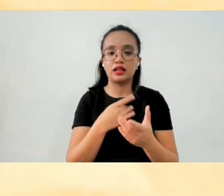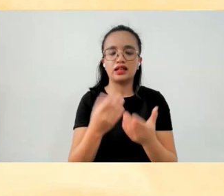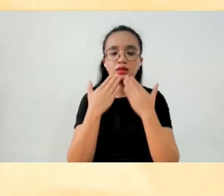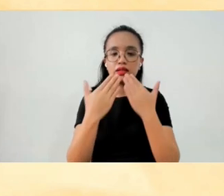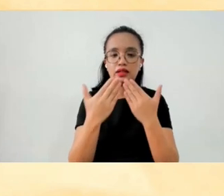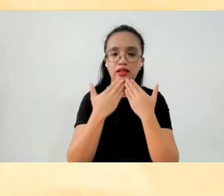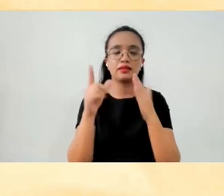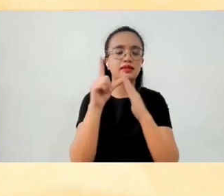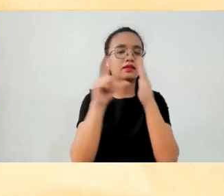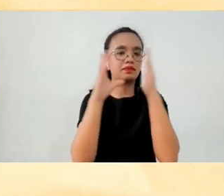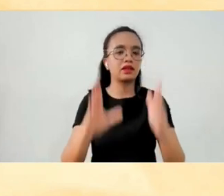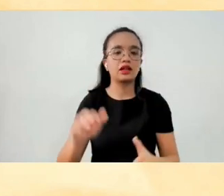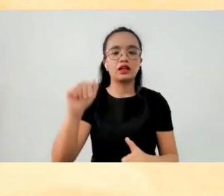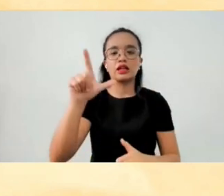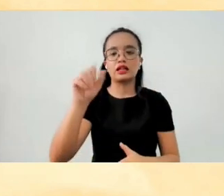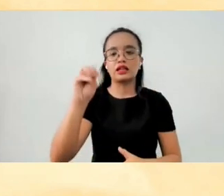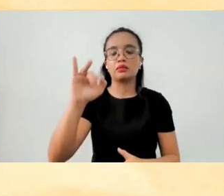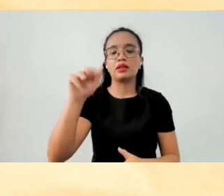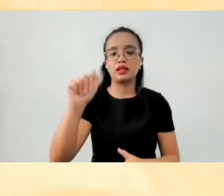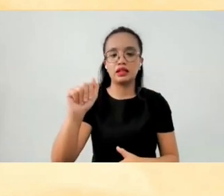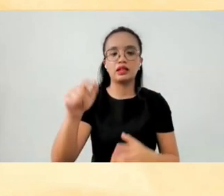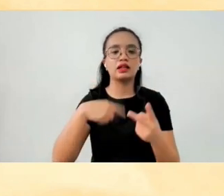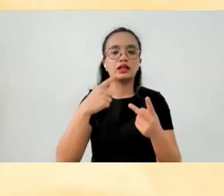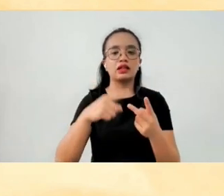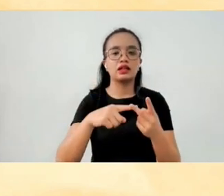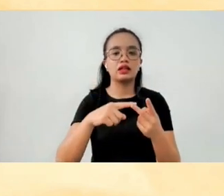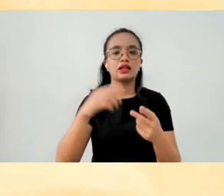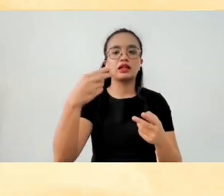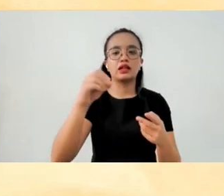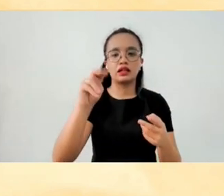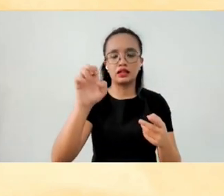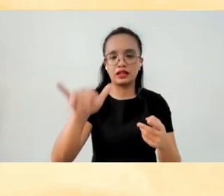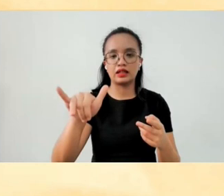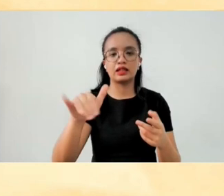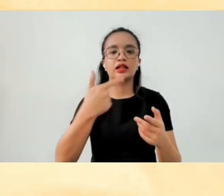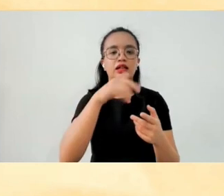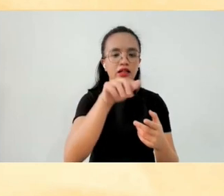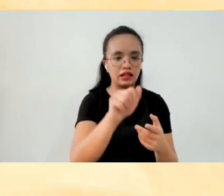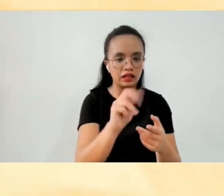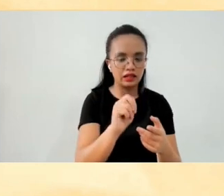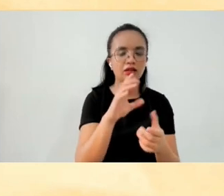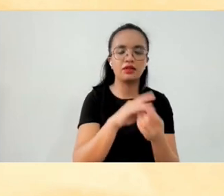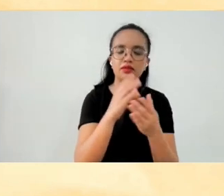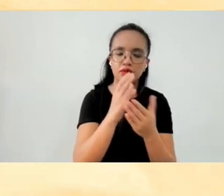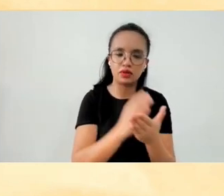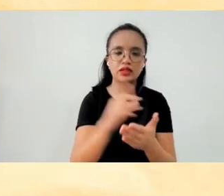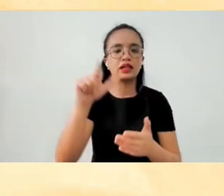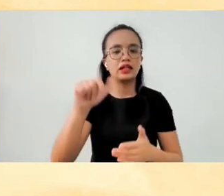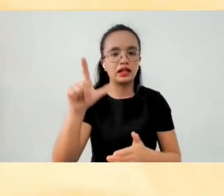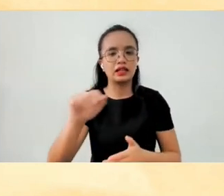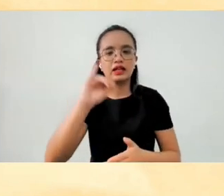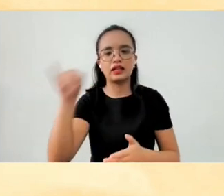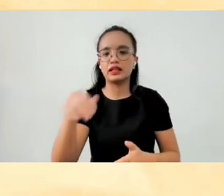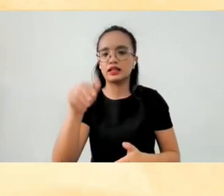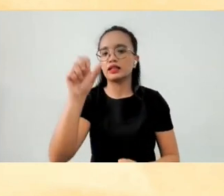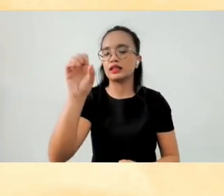Attorney Alamiha, and then Attorney and Doc Honey, Gian, of course, Lala and Jason.